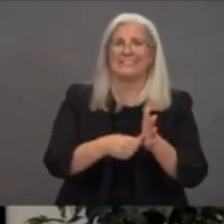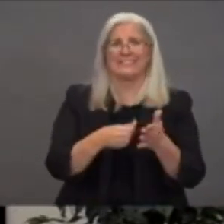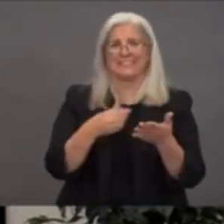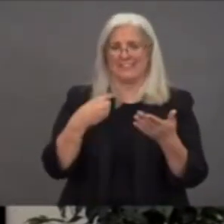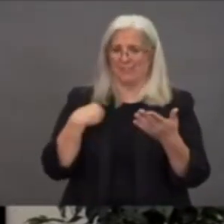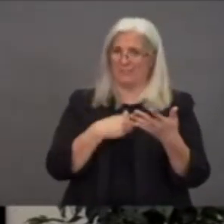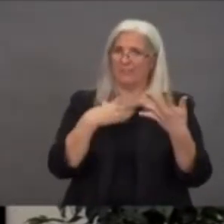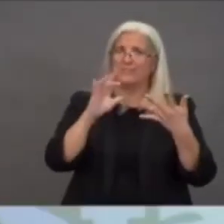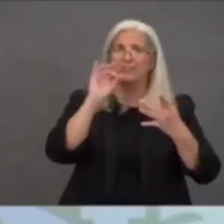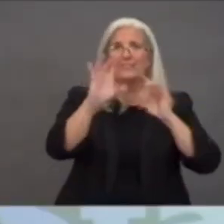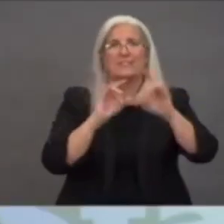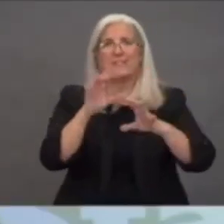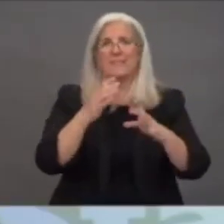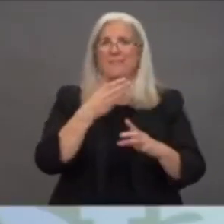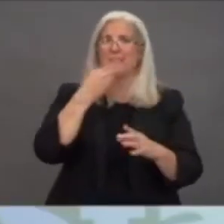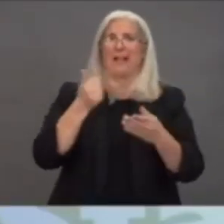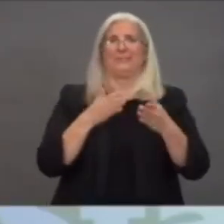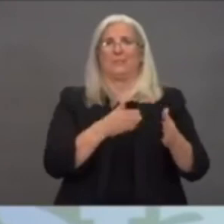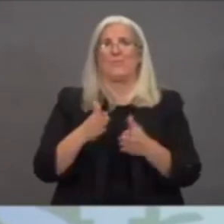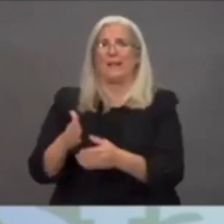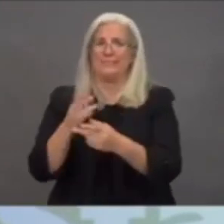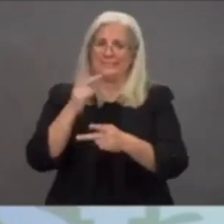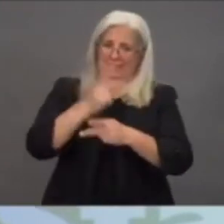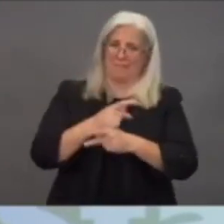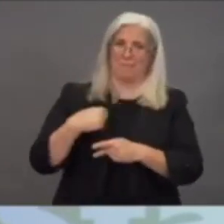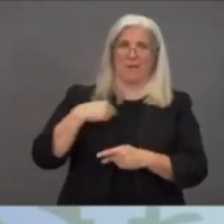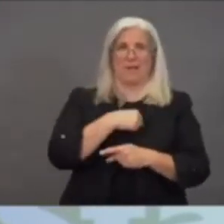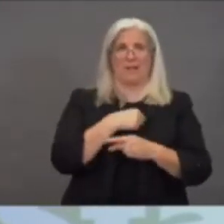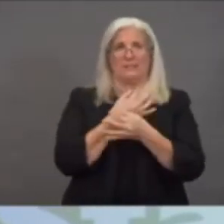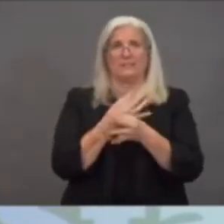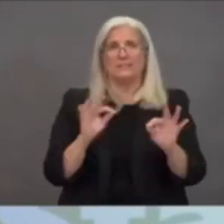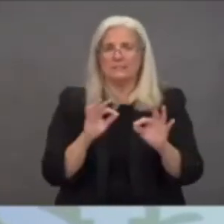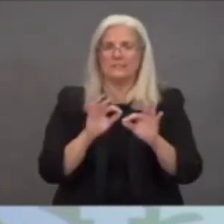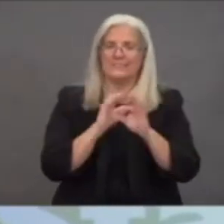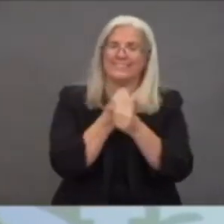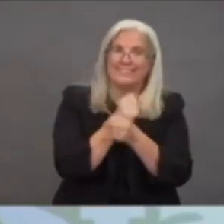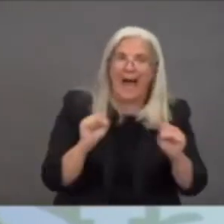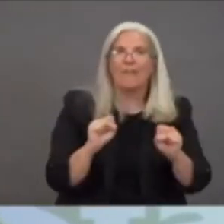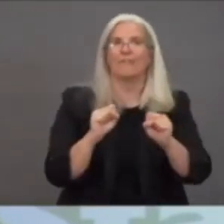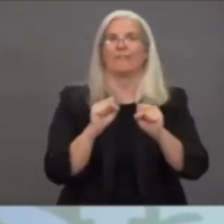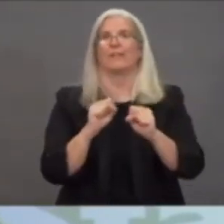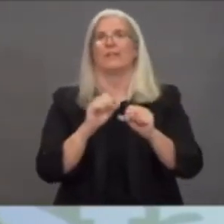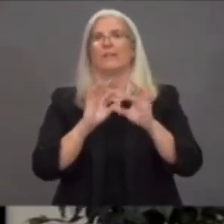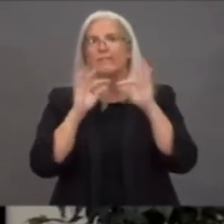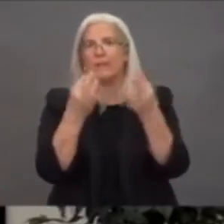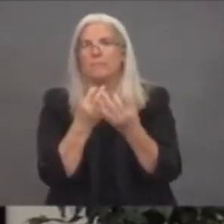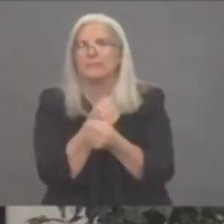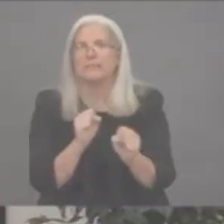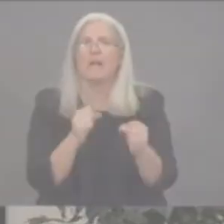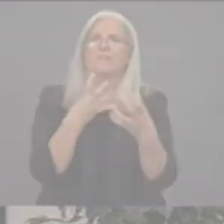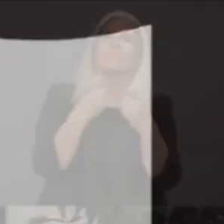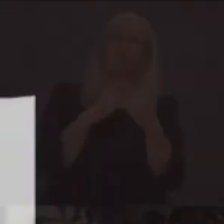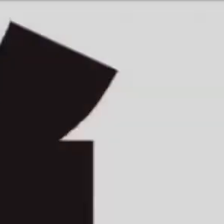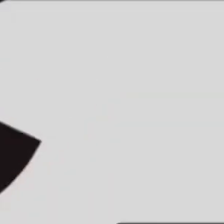keep yourself and your family members safe in your household and our community as a whole. Thank you. Thanks.